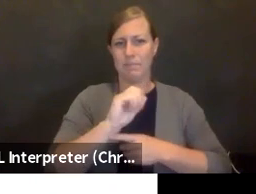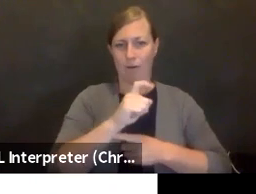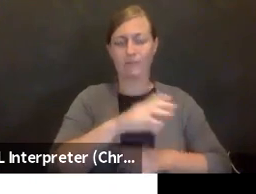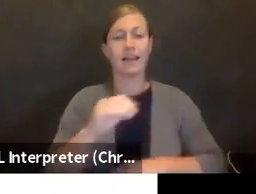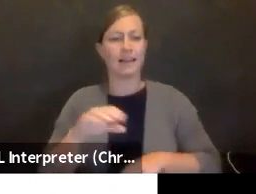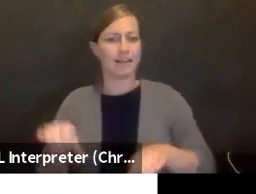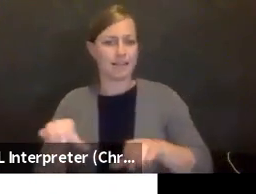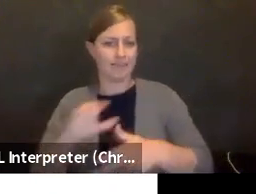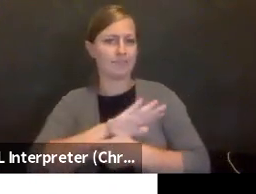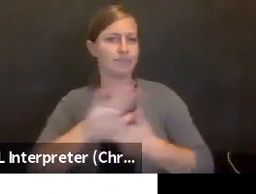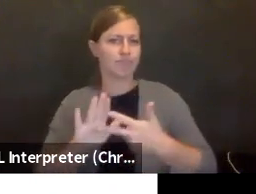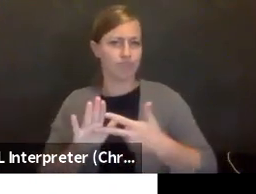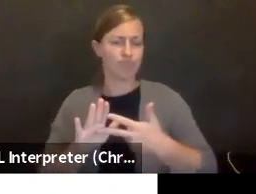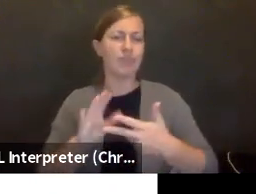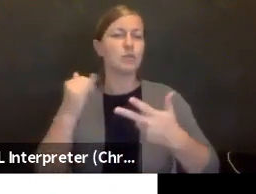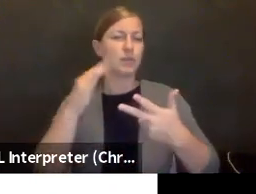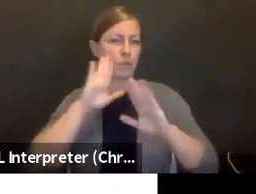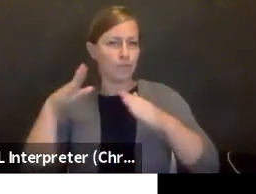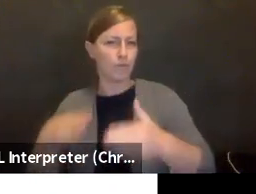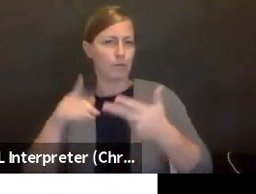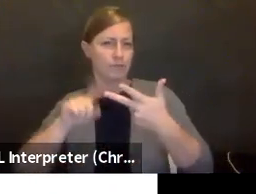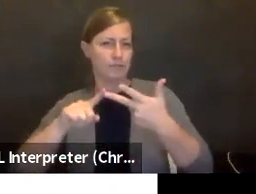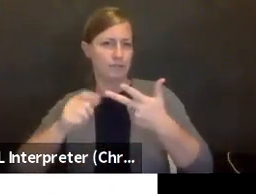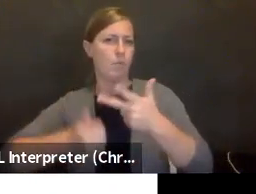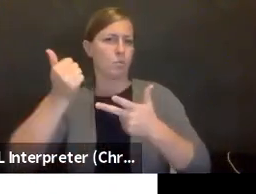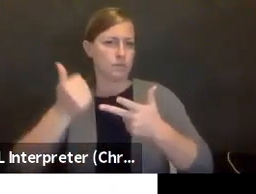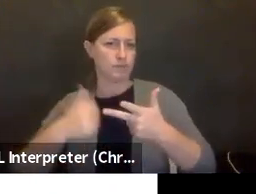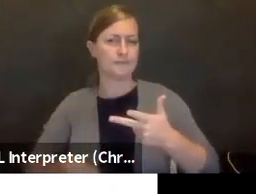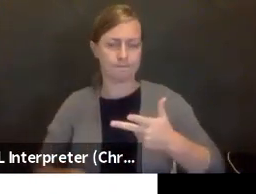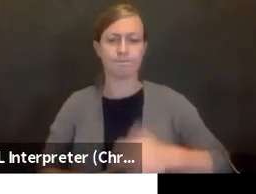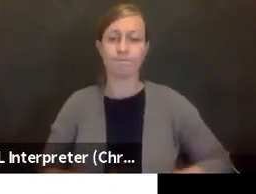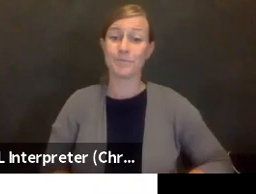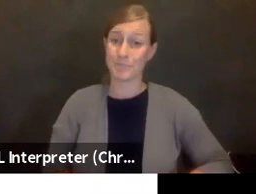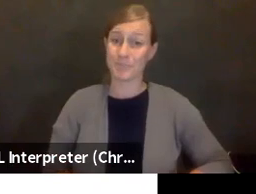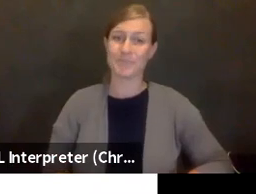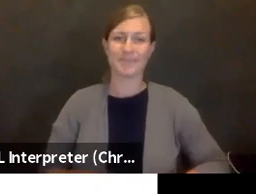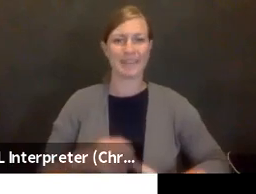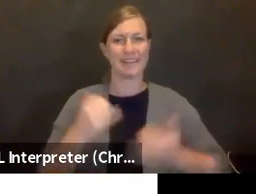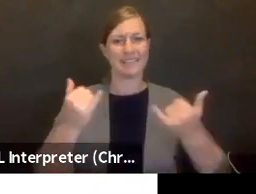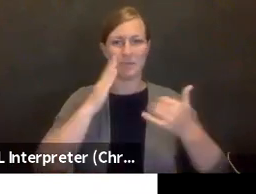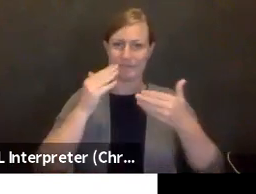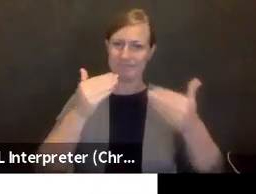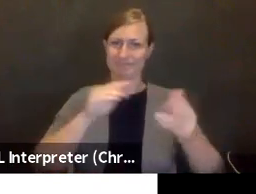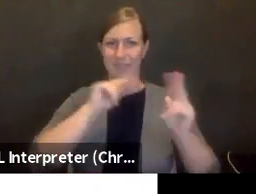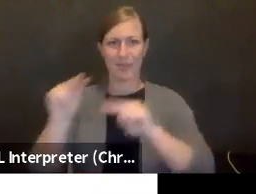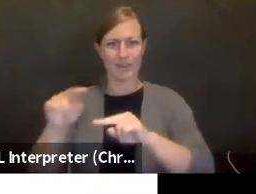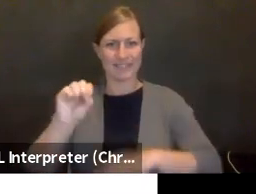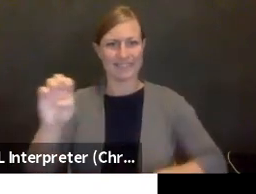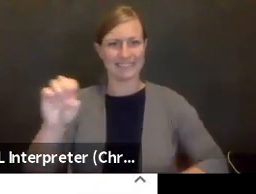we will focus heavily on activities today. And with that, we're going to go into Seesaw.